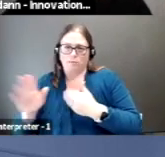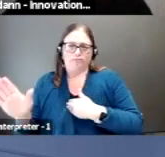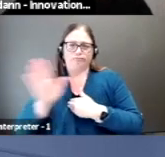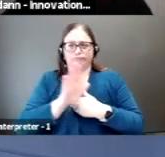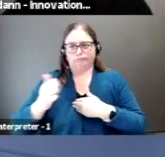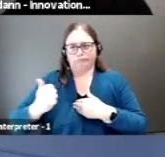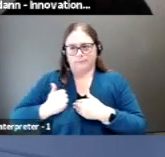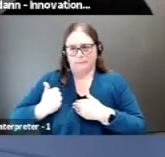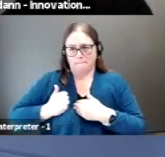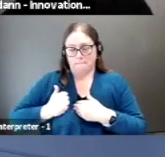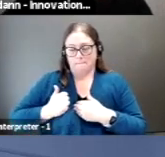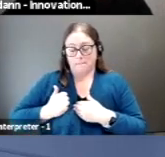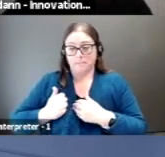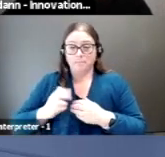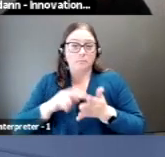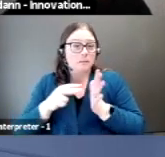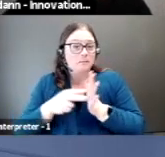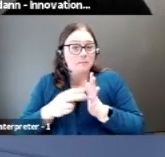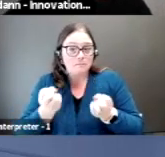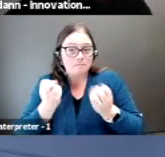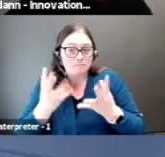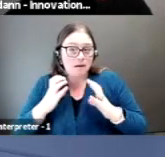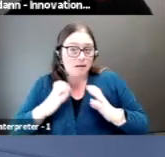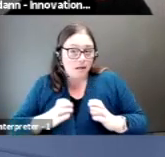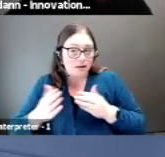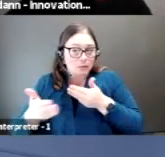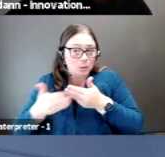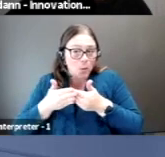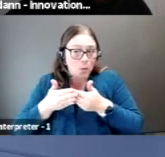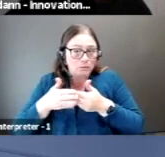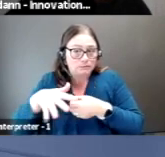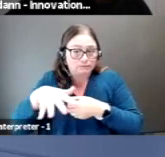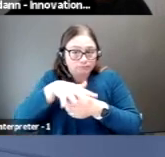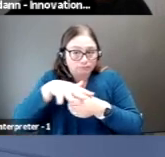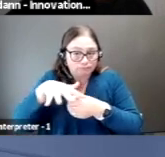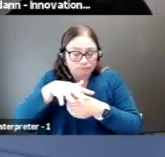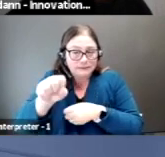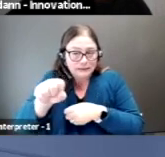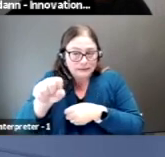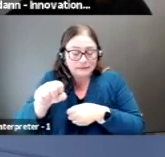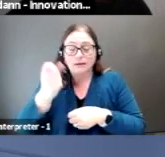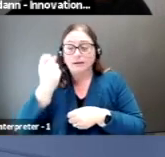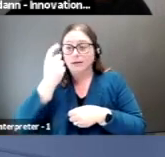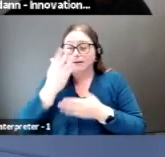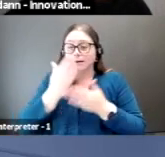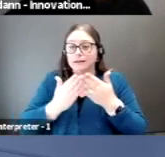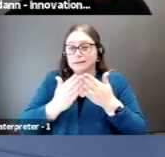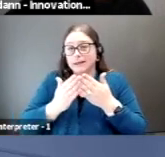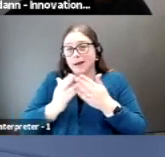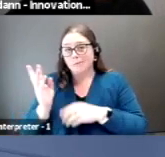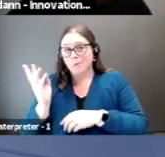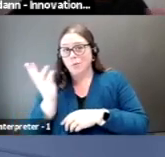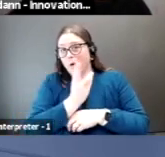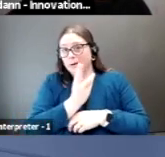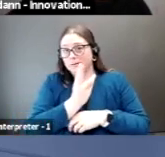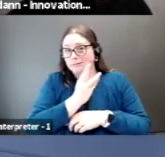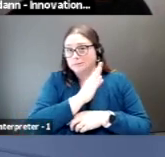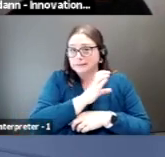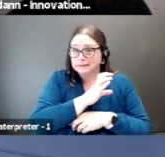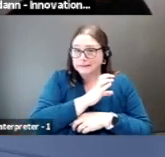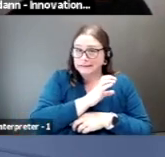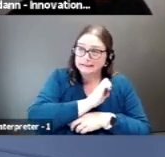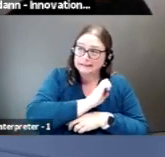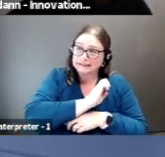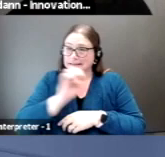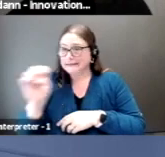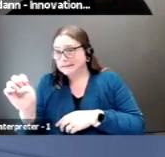clients are relatively close by, we do have clients in BC, all the way up to Nova Scotia and all